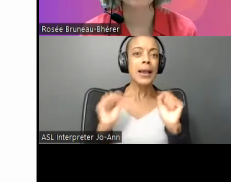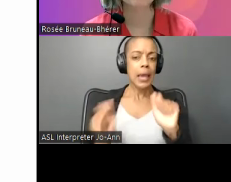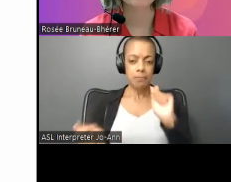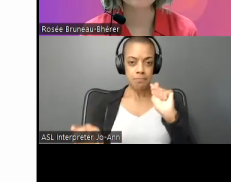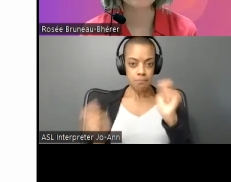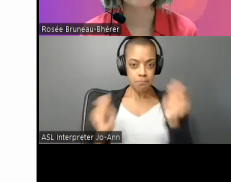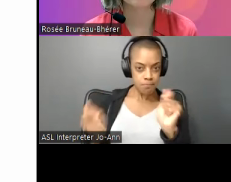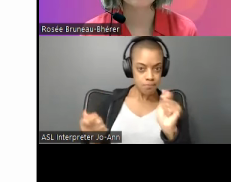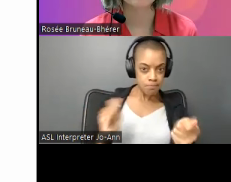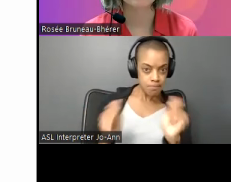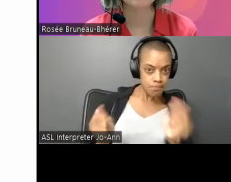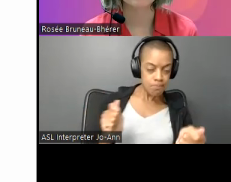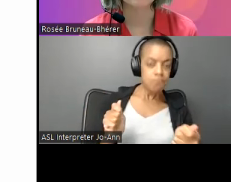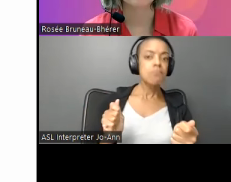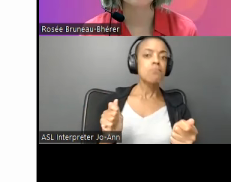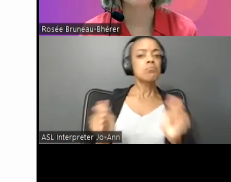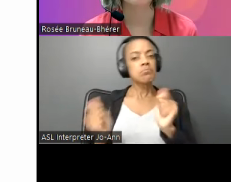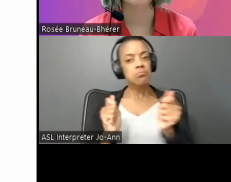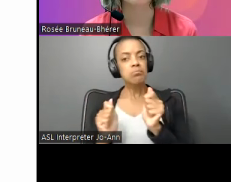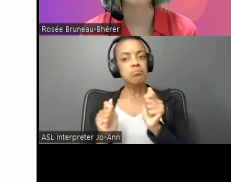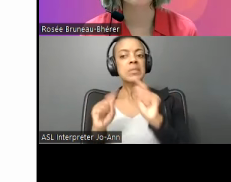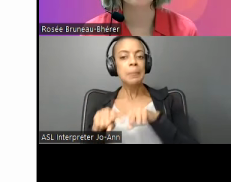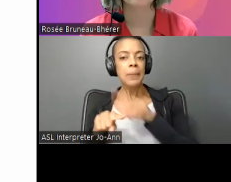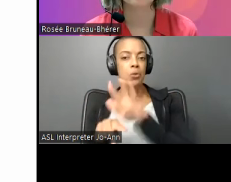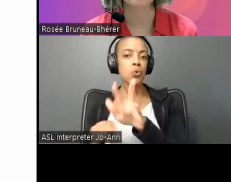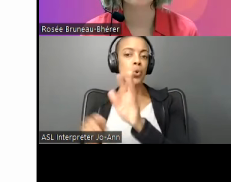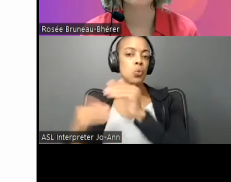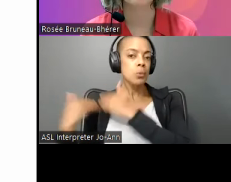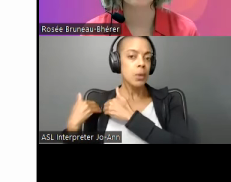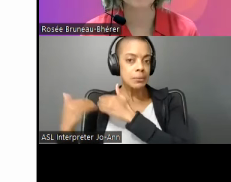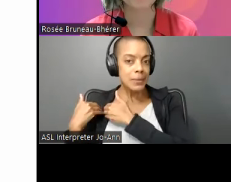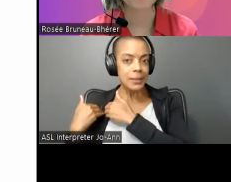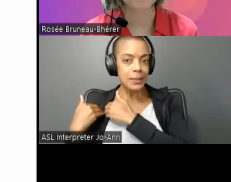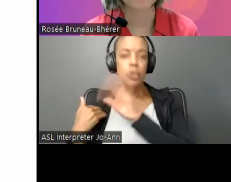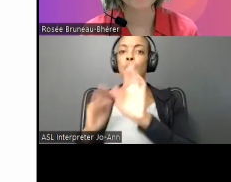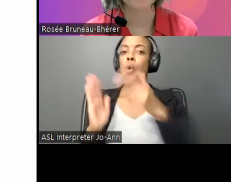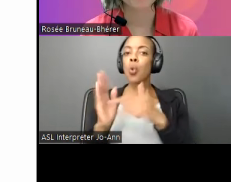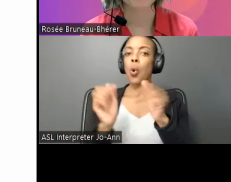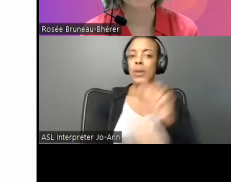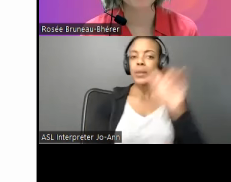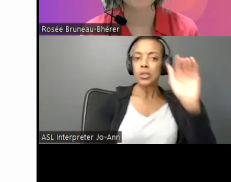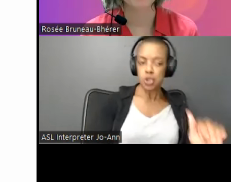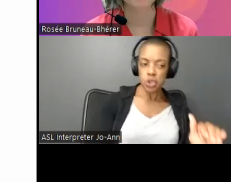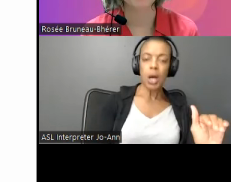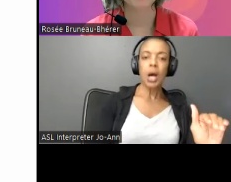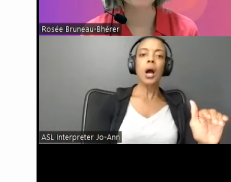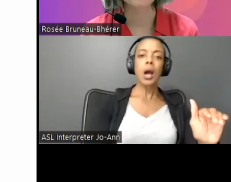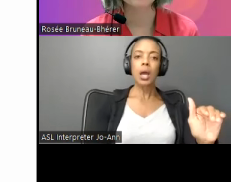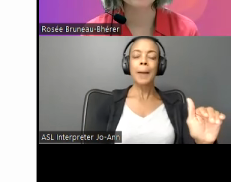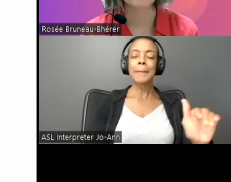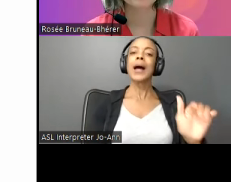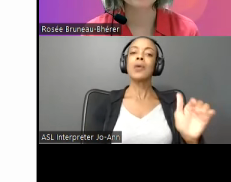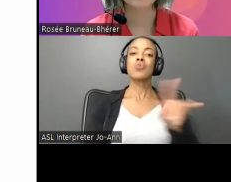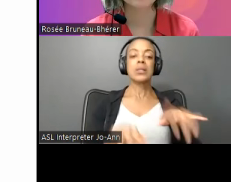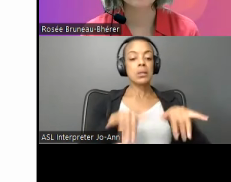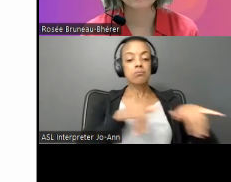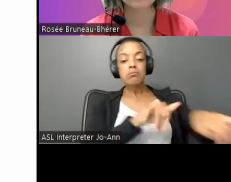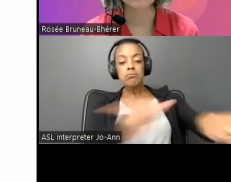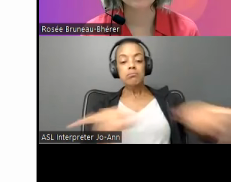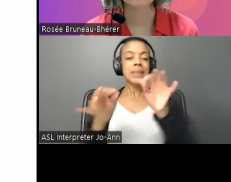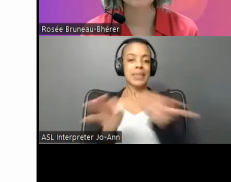to your responsibilities, to your role with the child, but it gives everyone a common language. What I'd like to